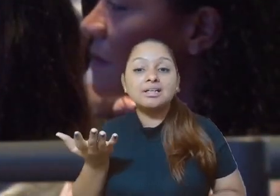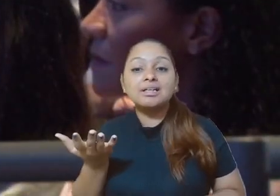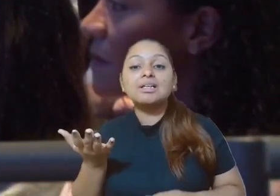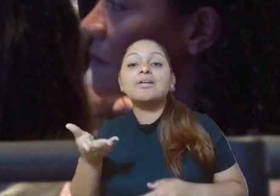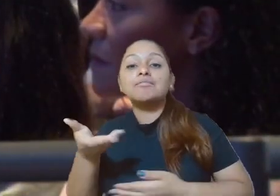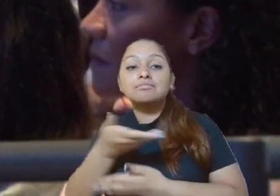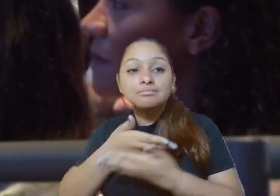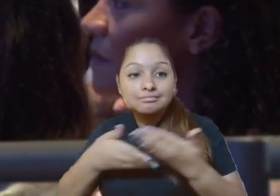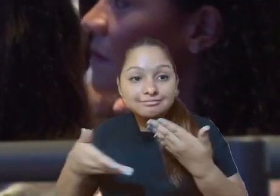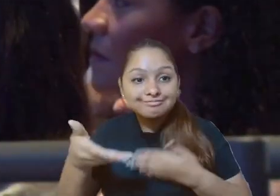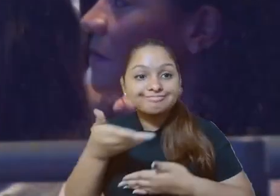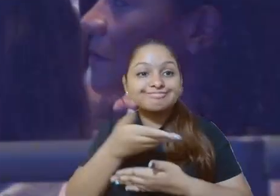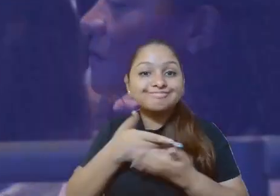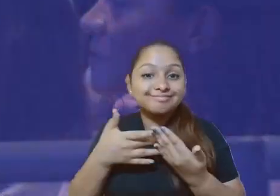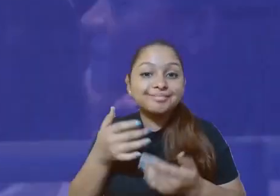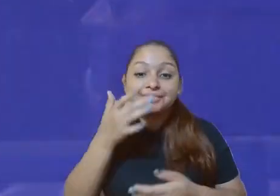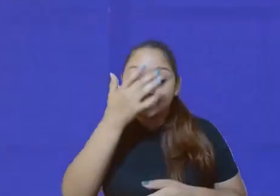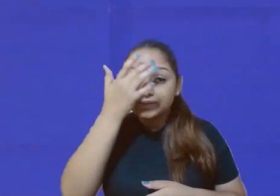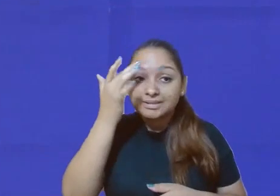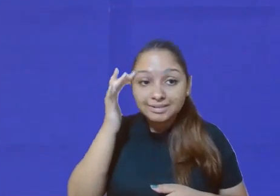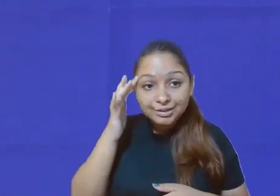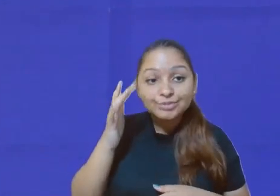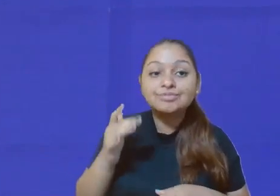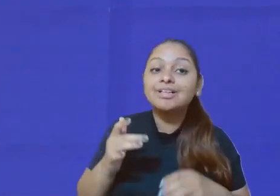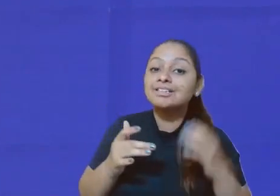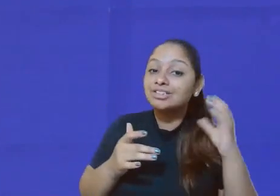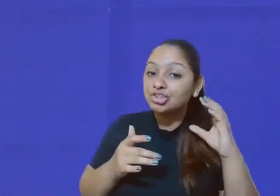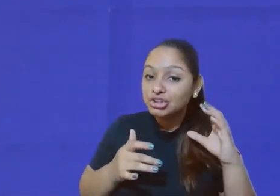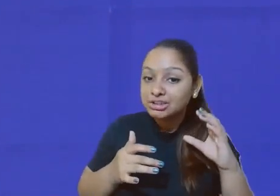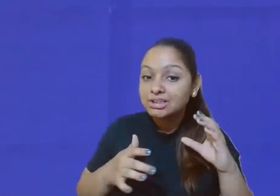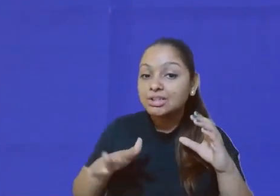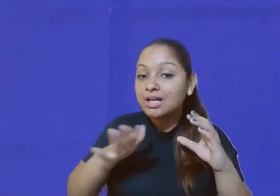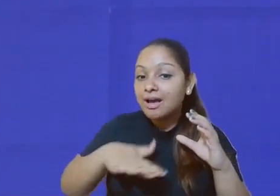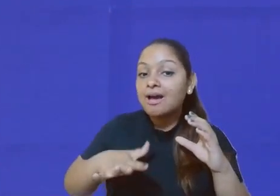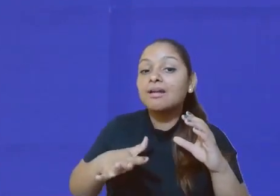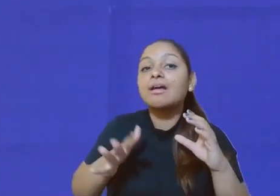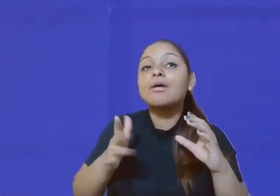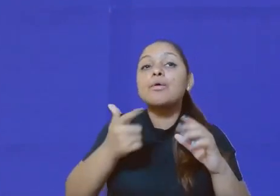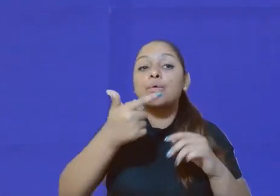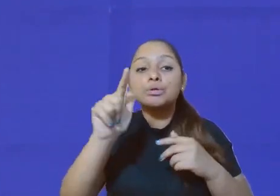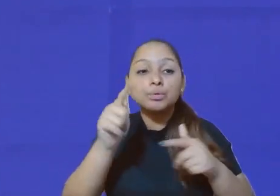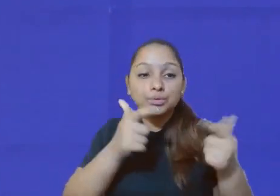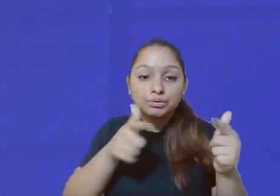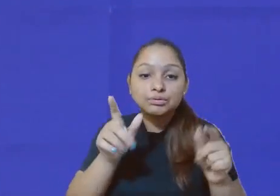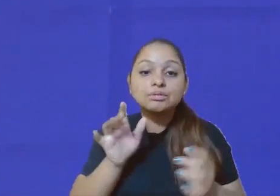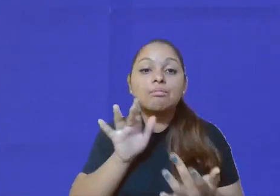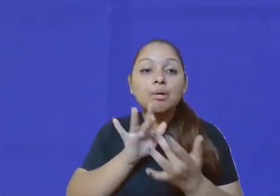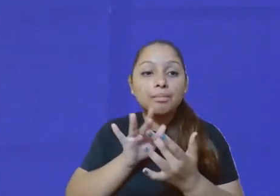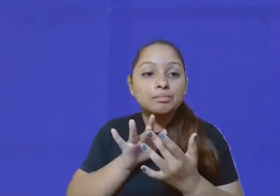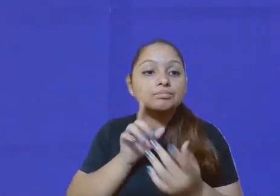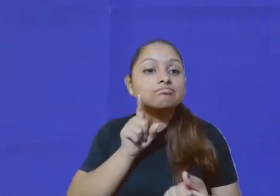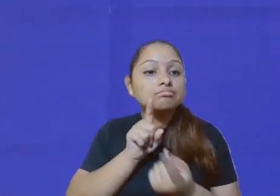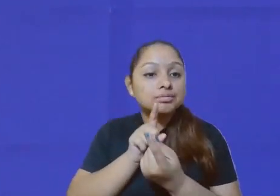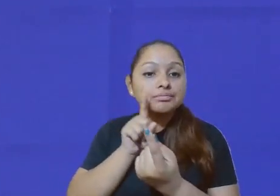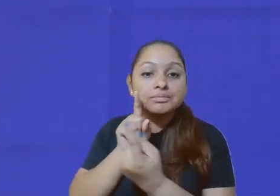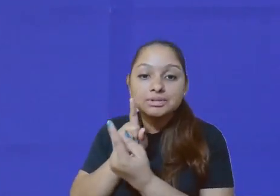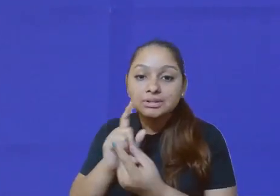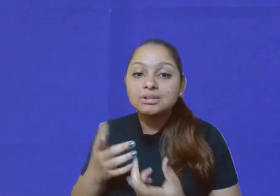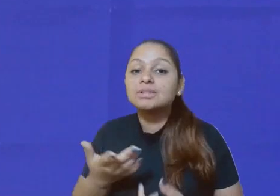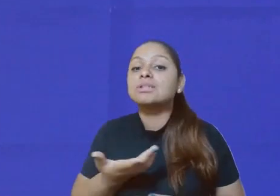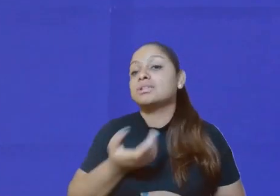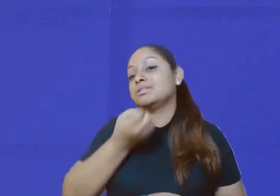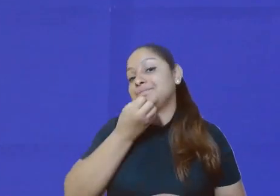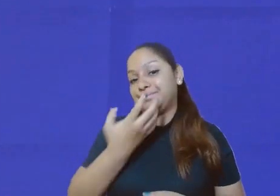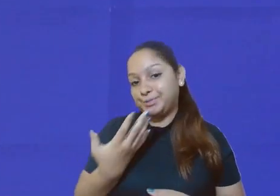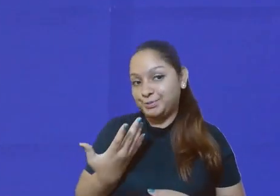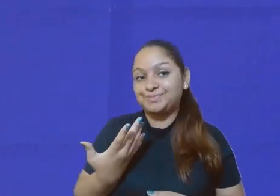collaborative environment with different experts from different areas. You're doing a lot, so I think that the proposal for a